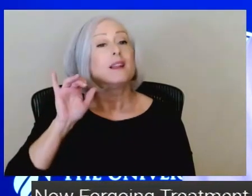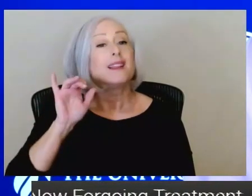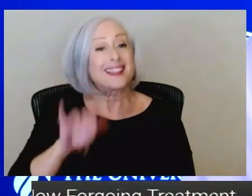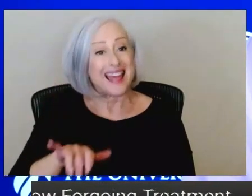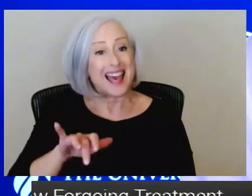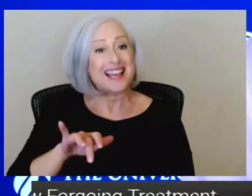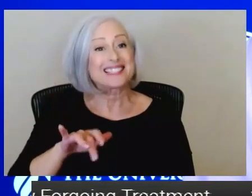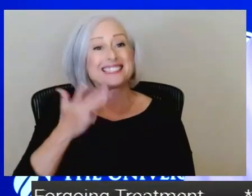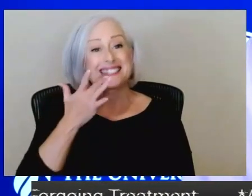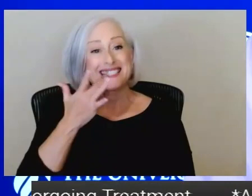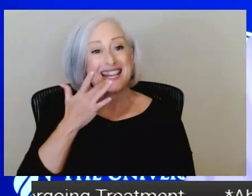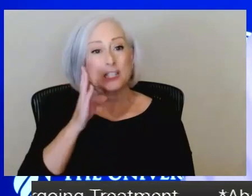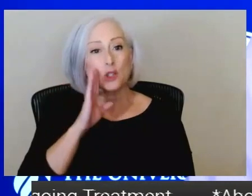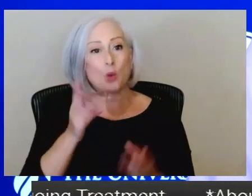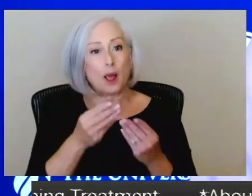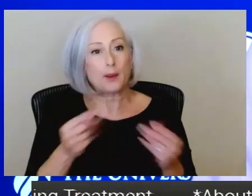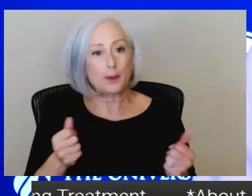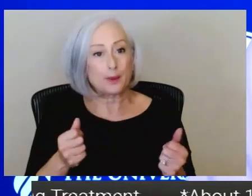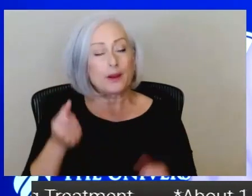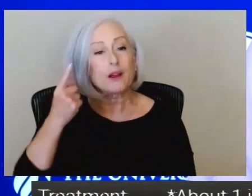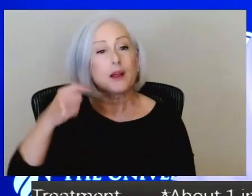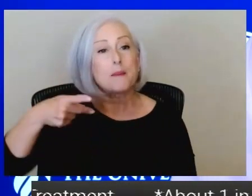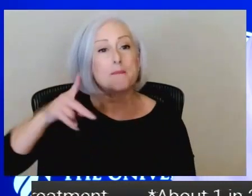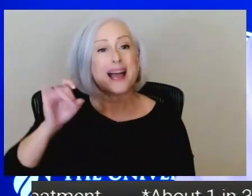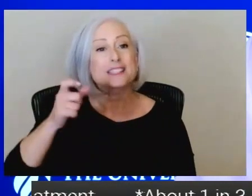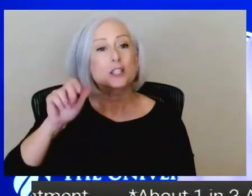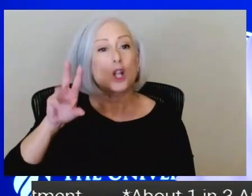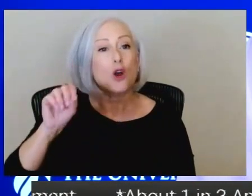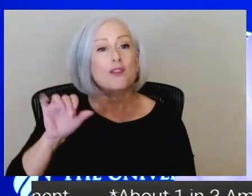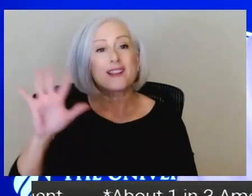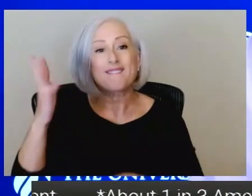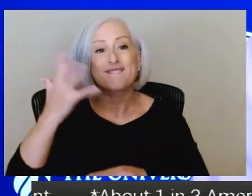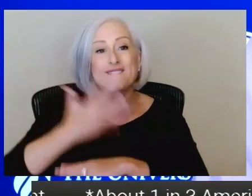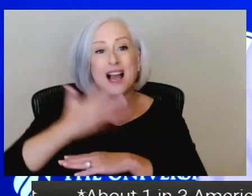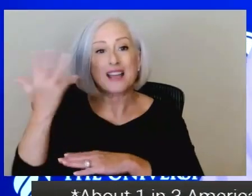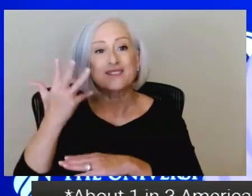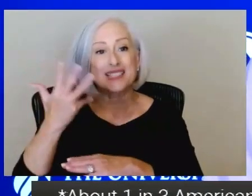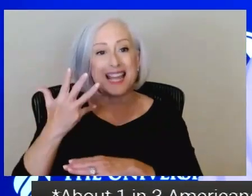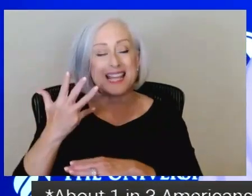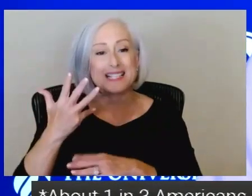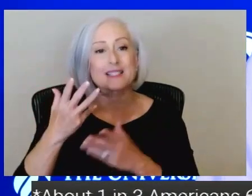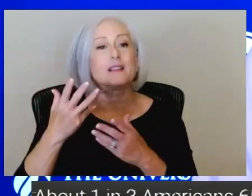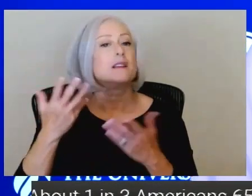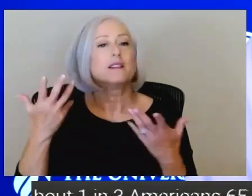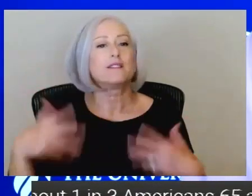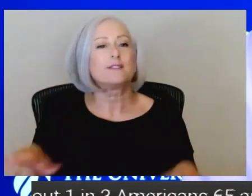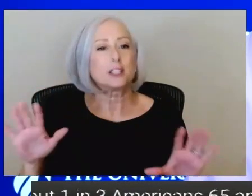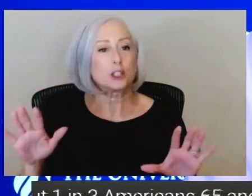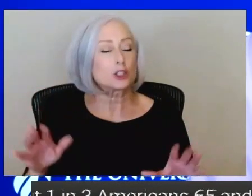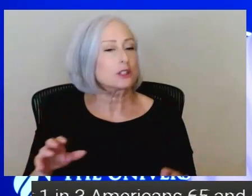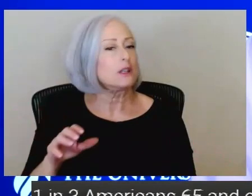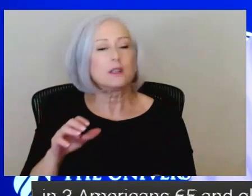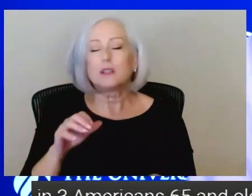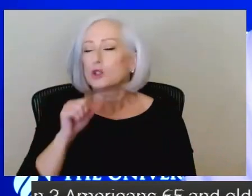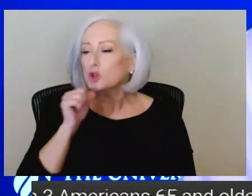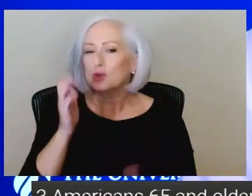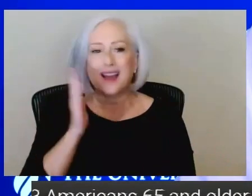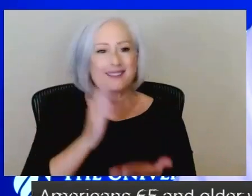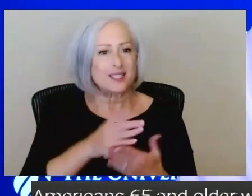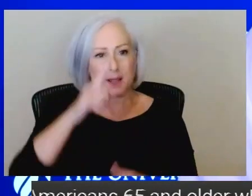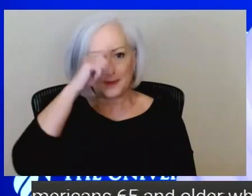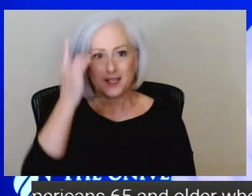Paxlovid is a 5-day, it's a short course. Please continue to take the whole course of medicine. Do not stop because of that metallic